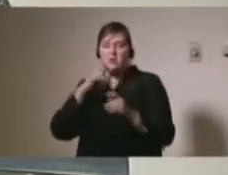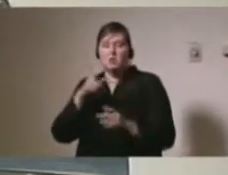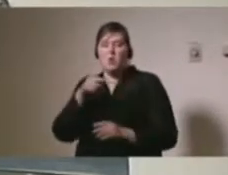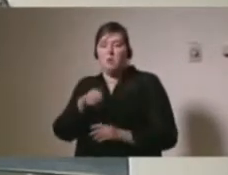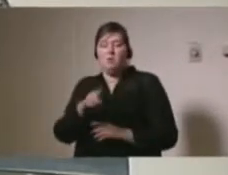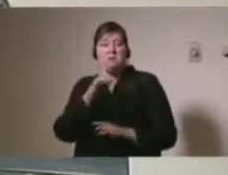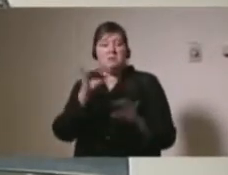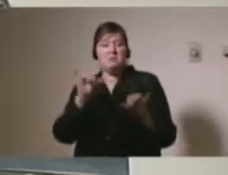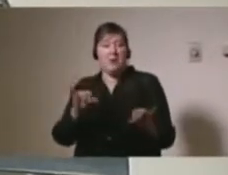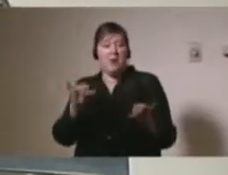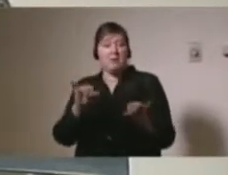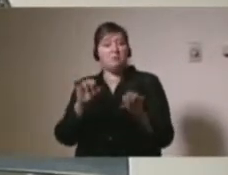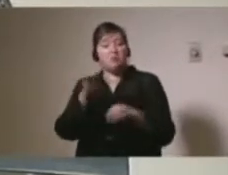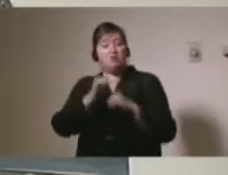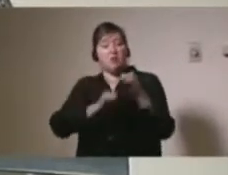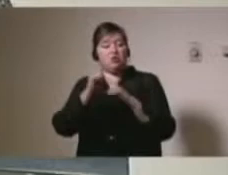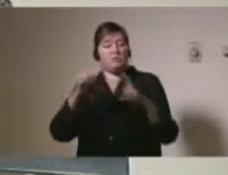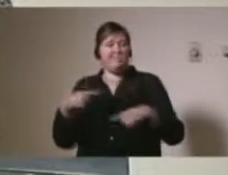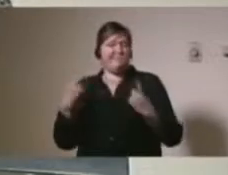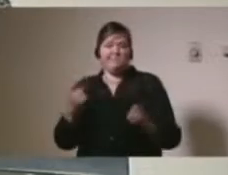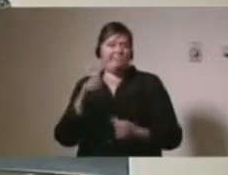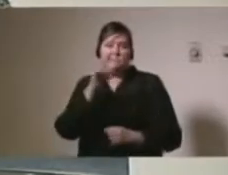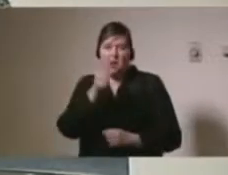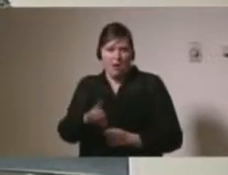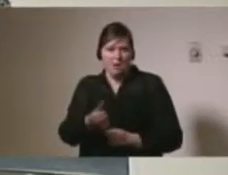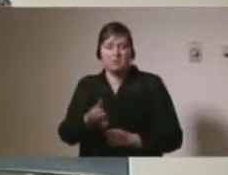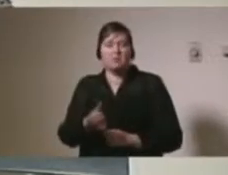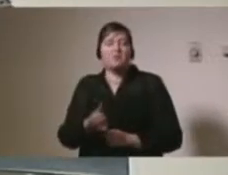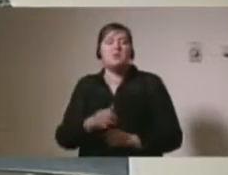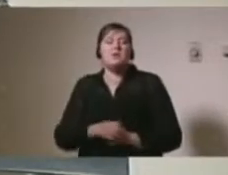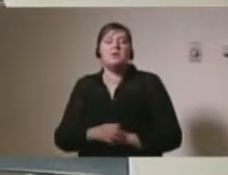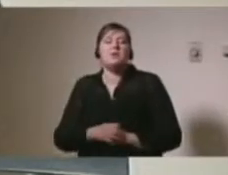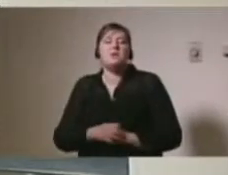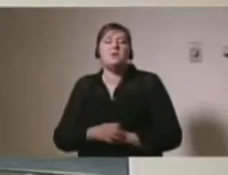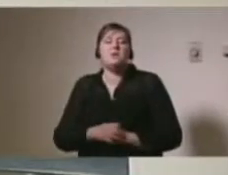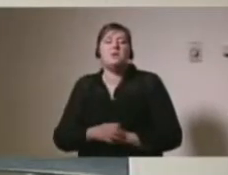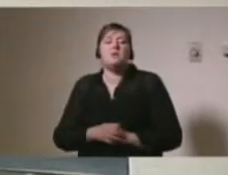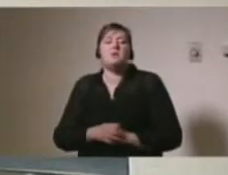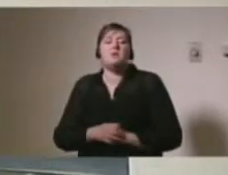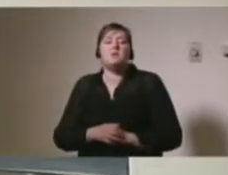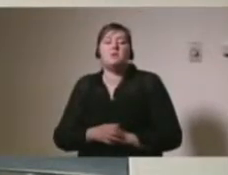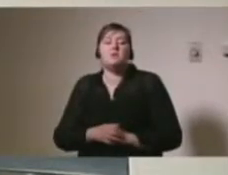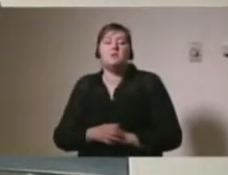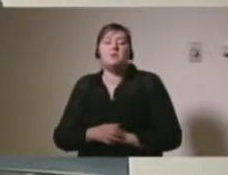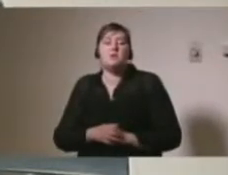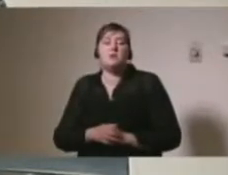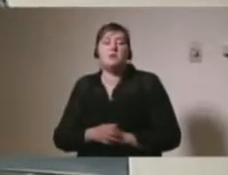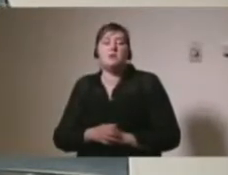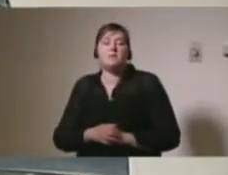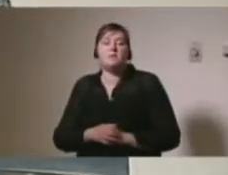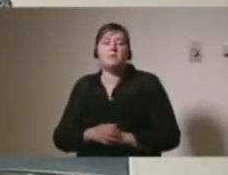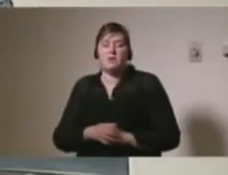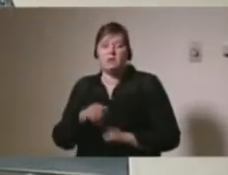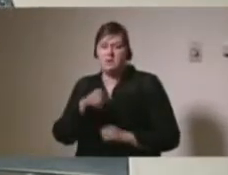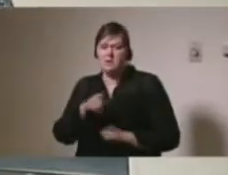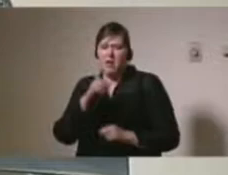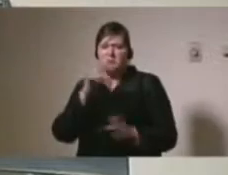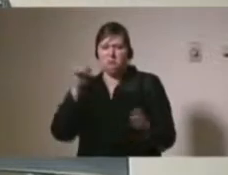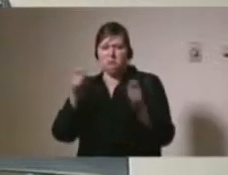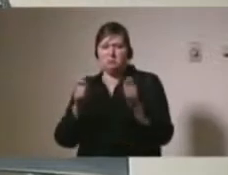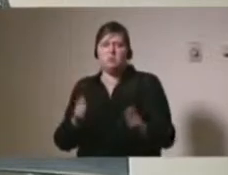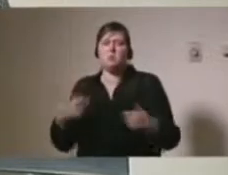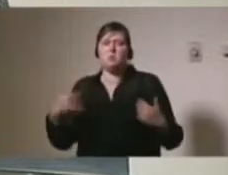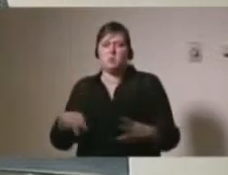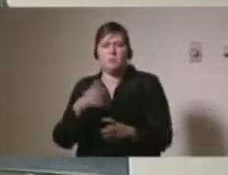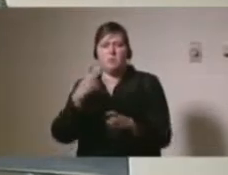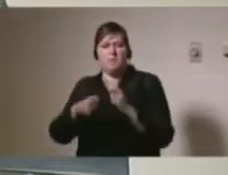And this was very difficult for our members. In the past, our members would offer a service, but